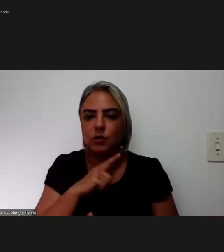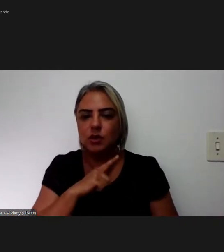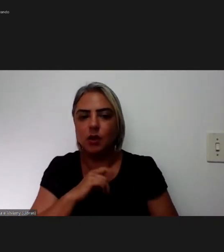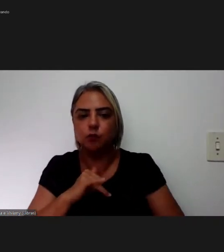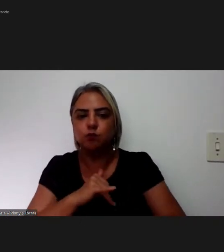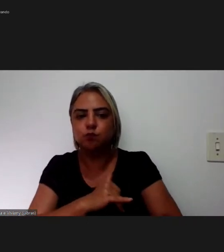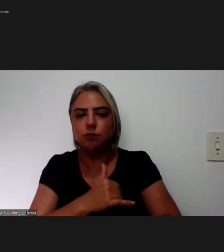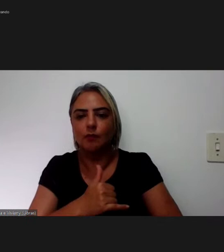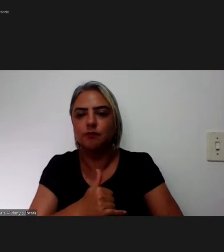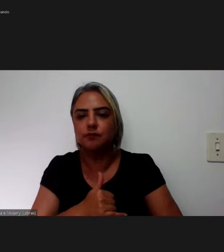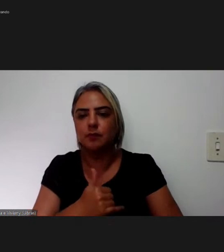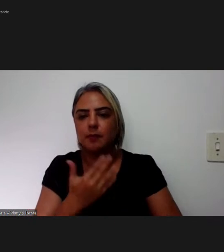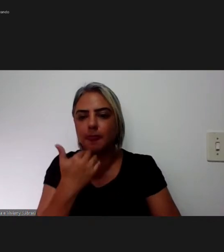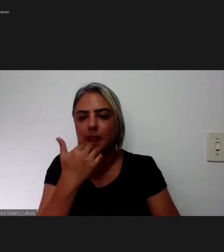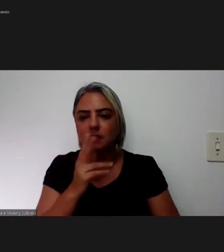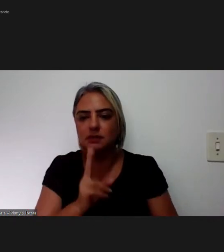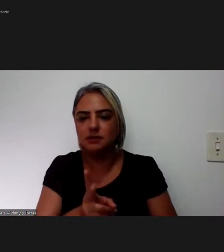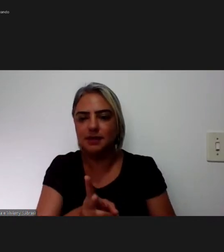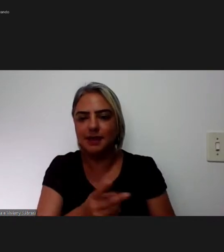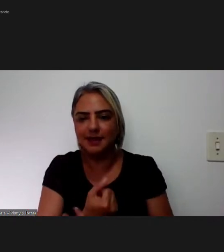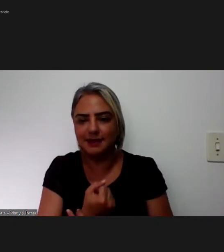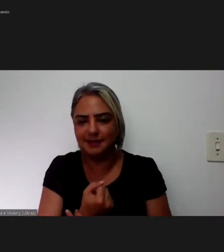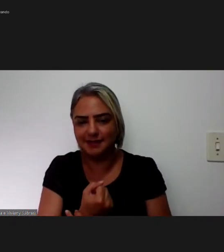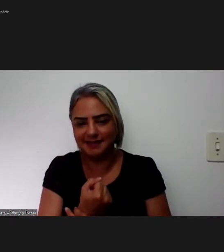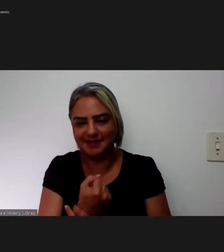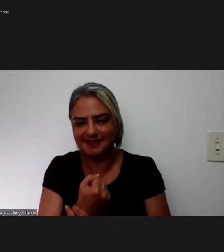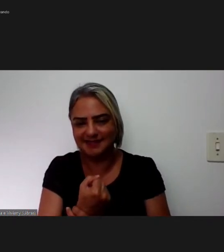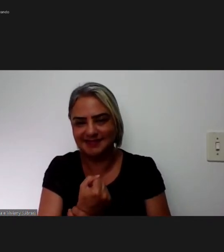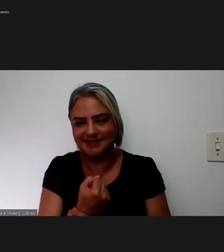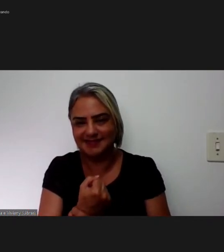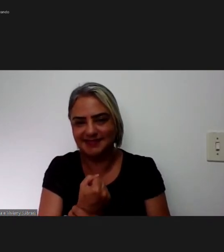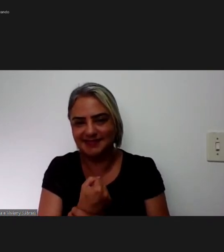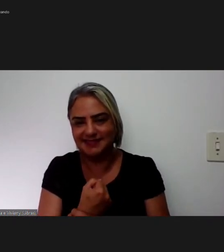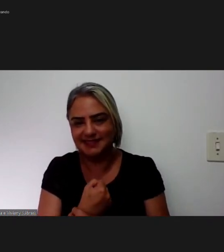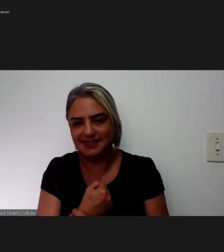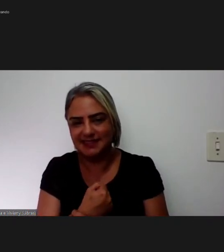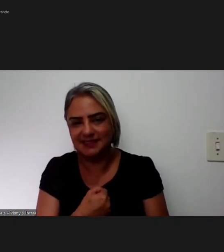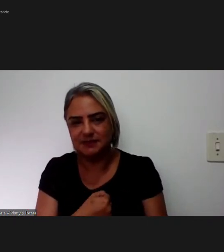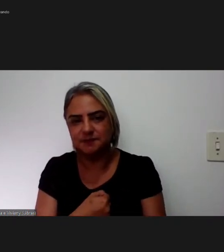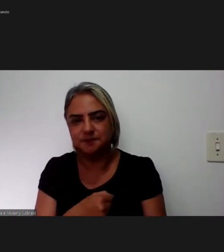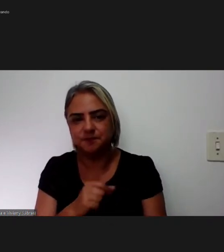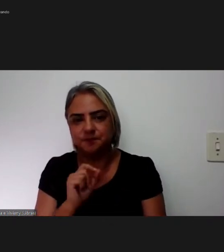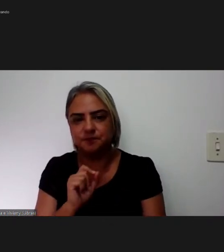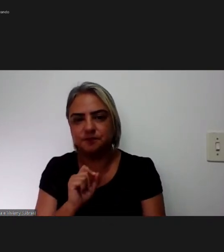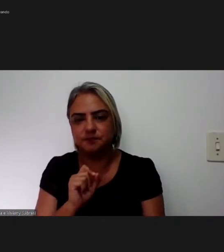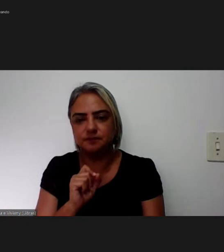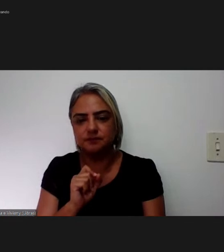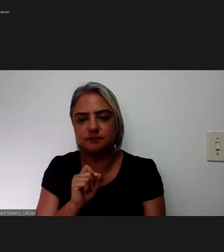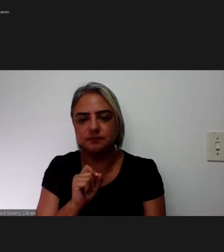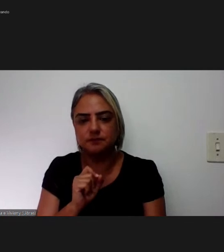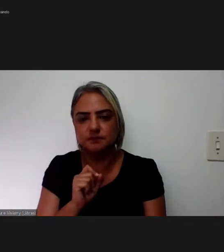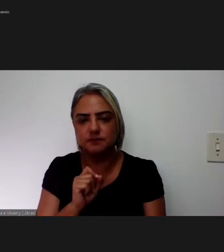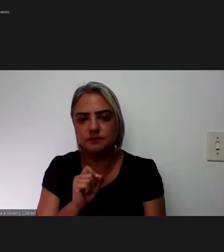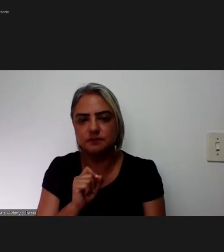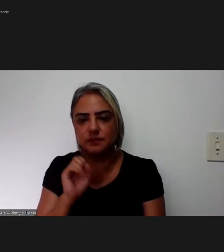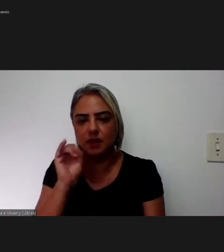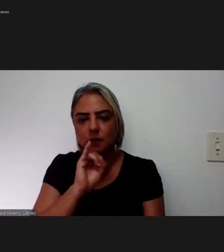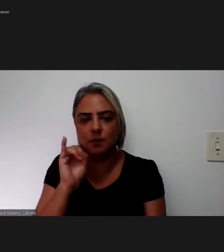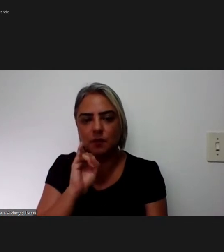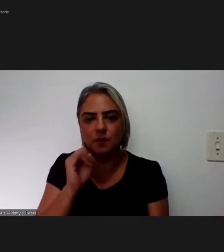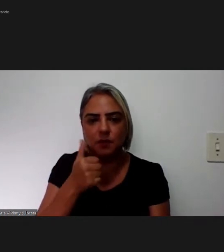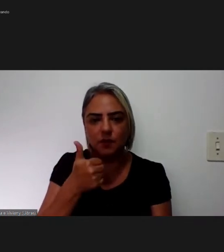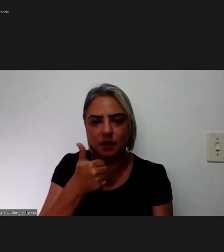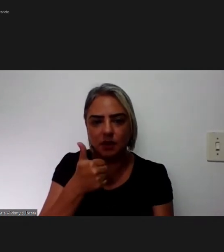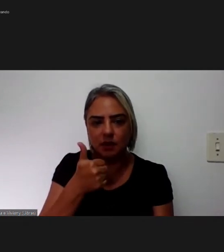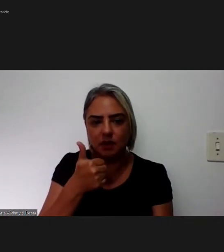to management is to keep my weight and keep my diet. Renata,